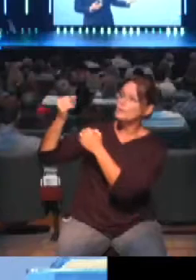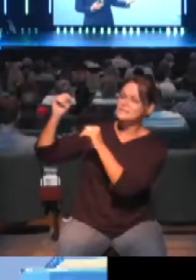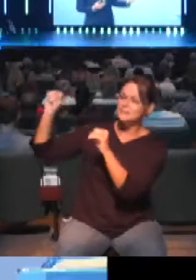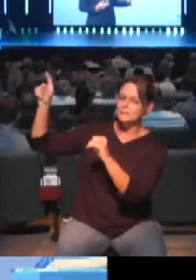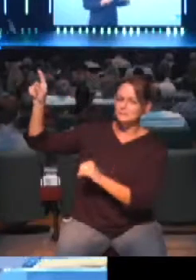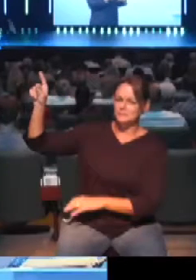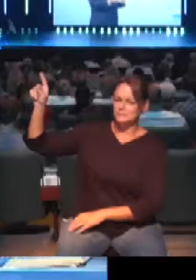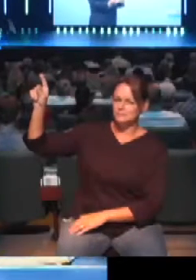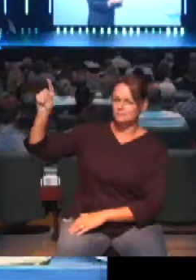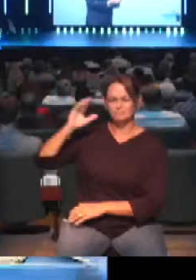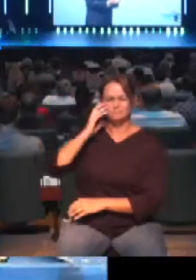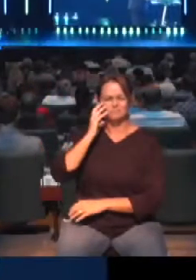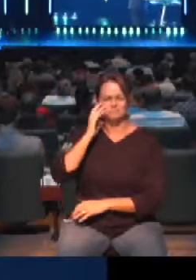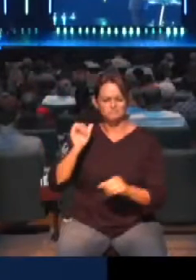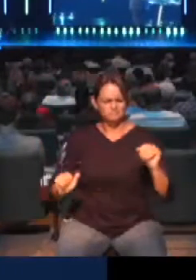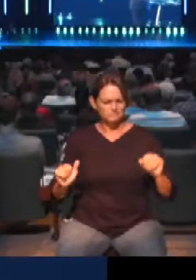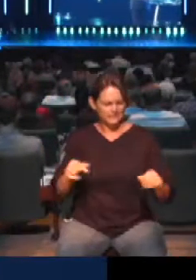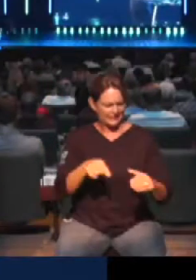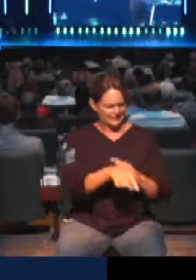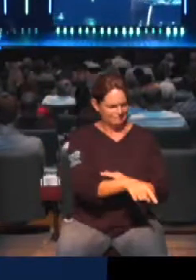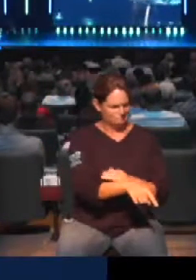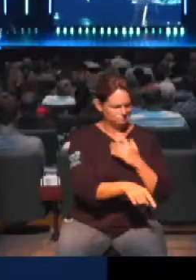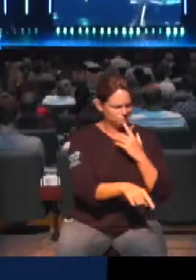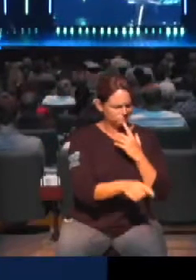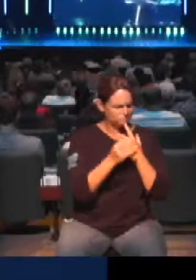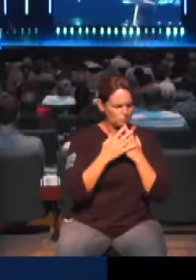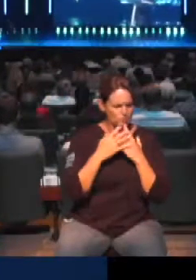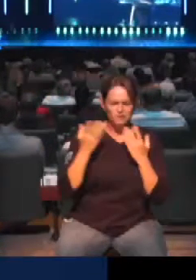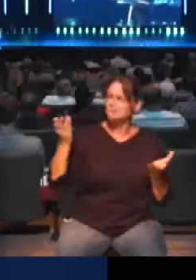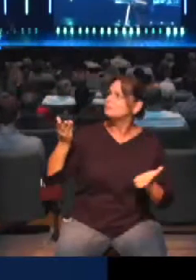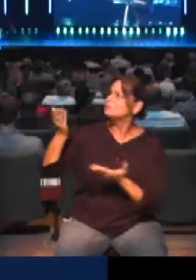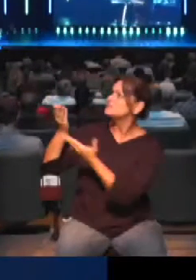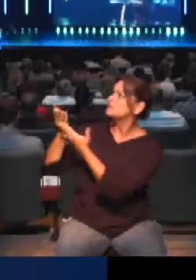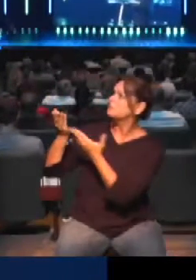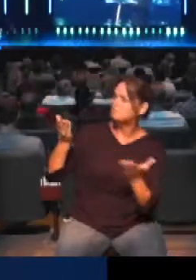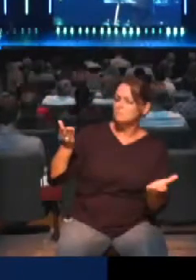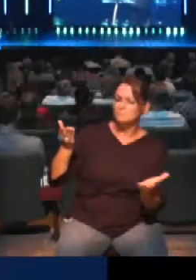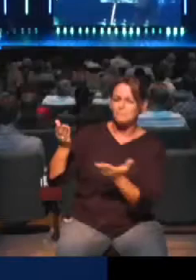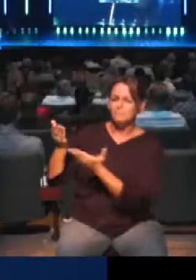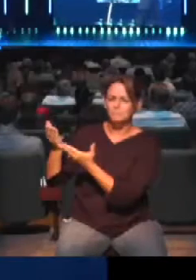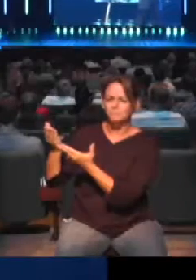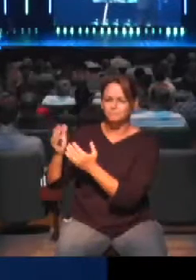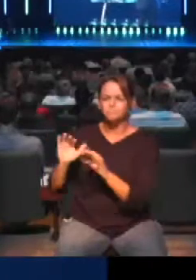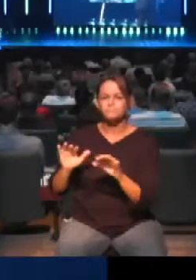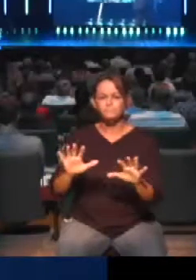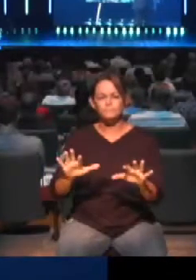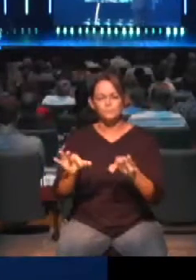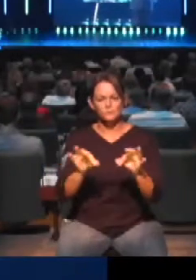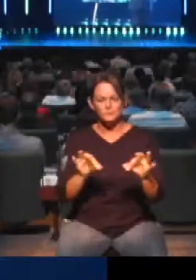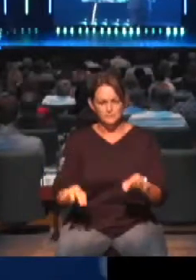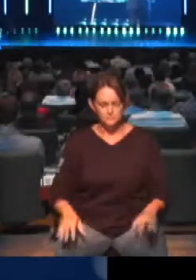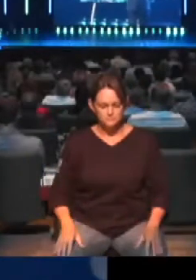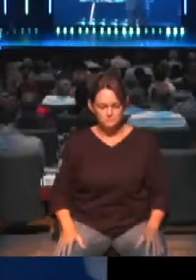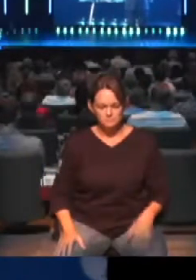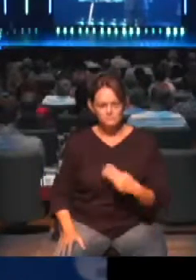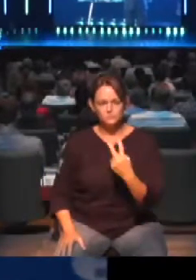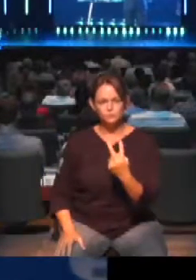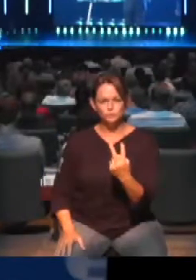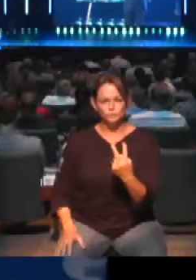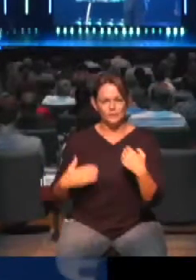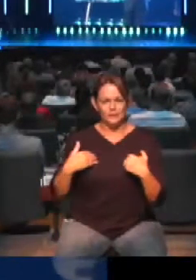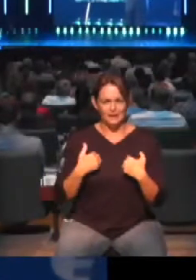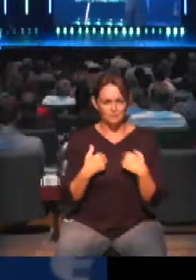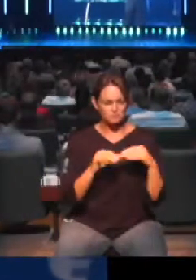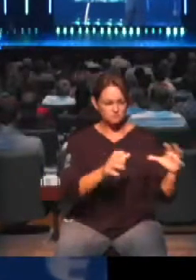whether to sacrifice it or redeem it? Well, he gives us 2 animals that are exemplary of